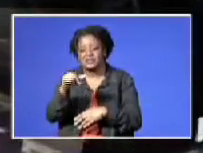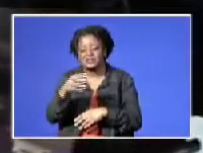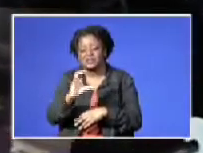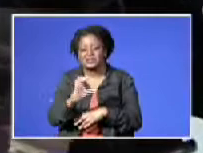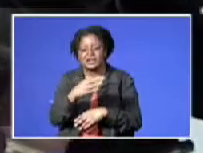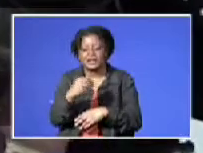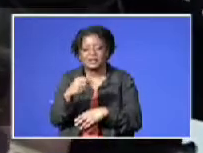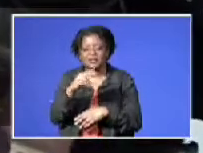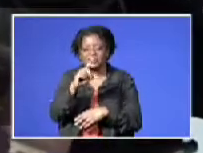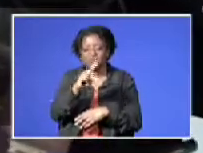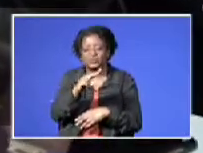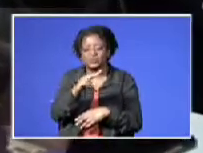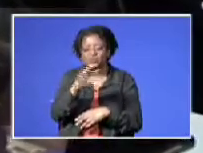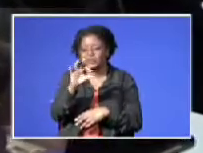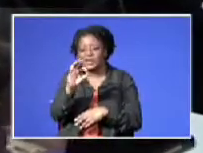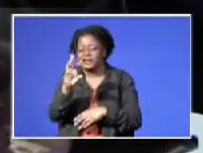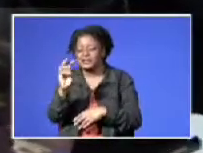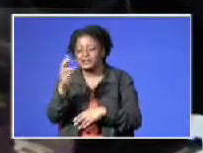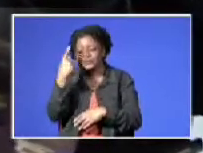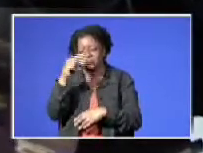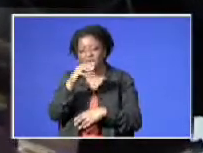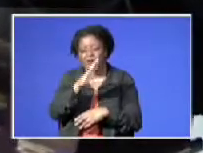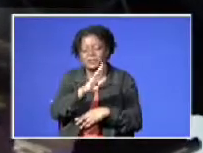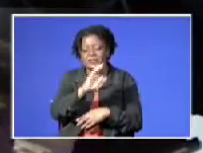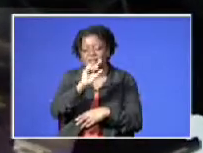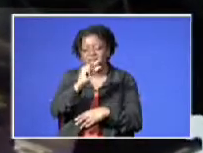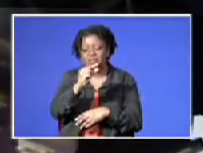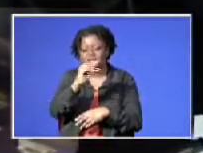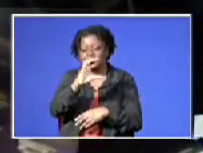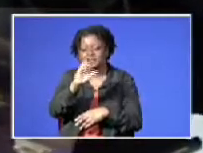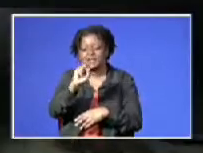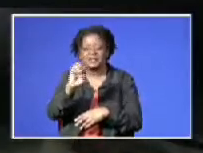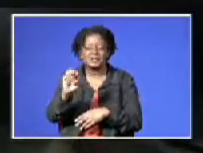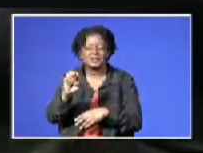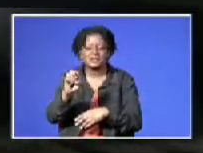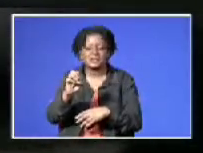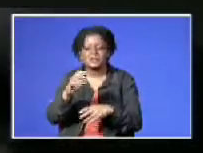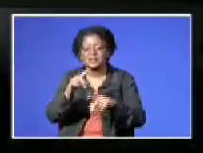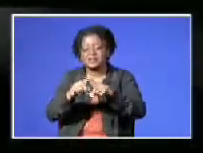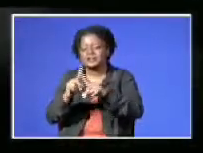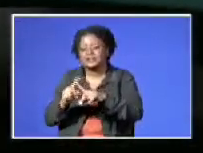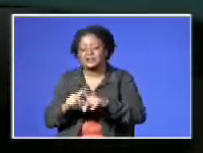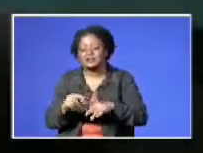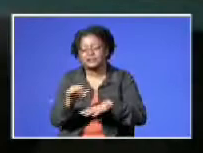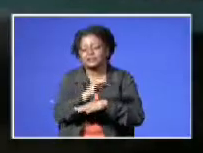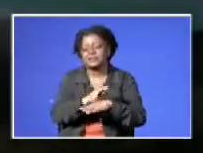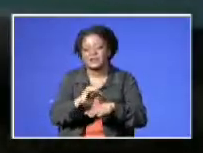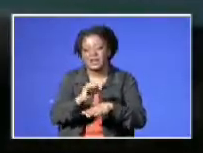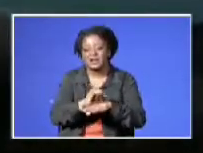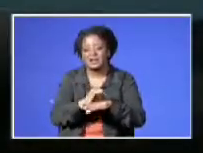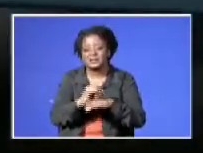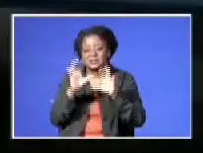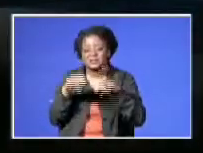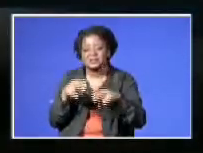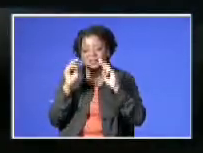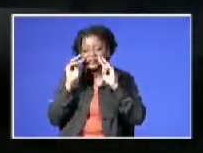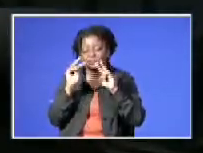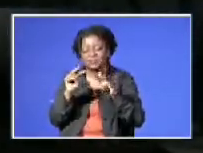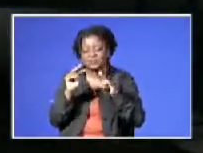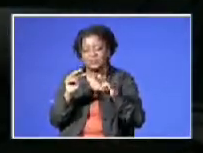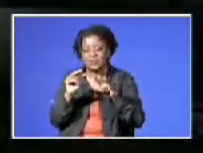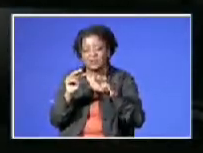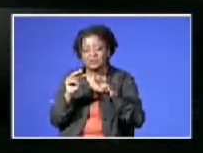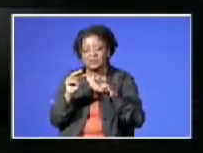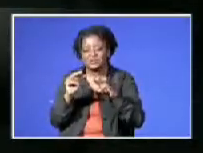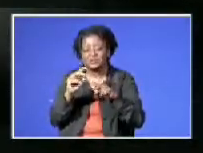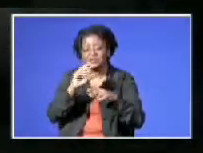Island, Exuma, Fresh Creek, Andros, Great Harbor Key, the Barrie Islands, San Salvador, and Inagua will view Channels 55